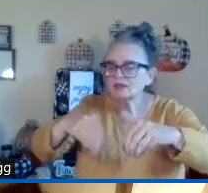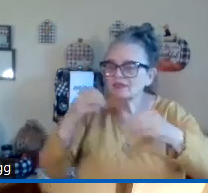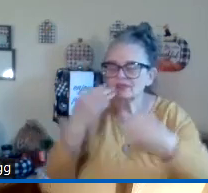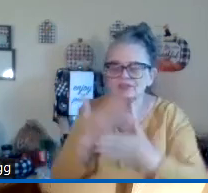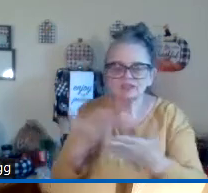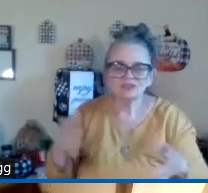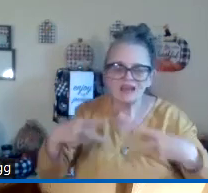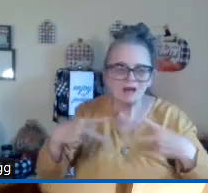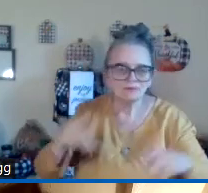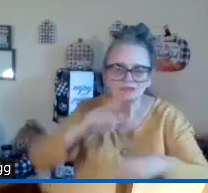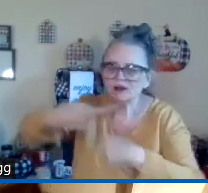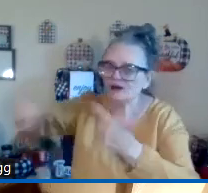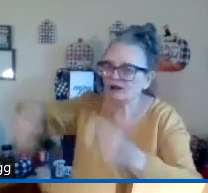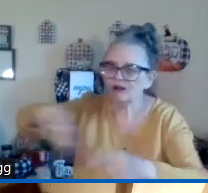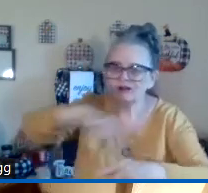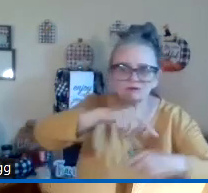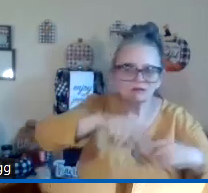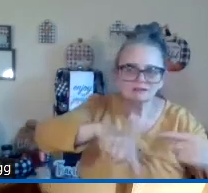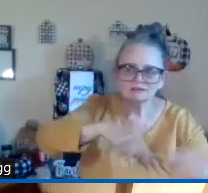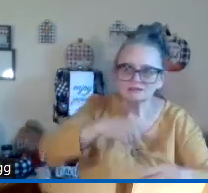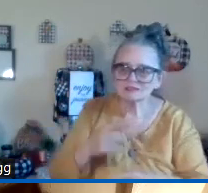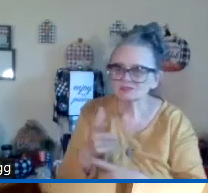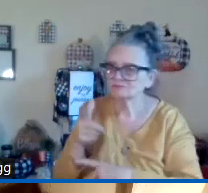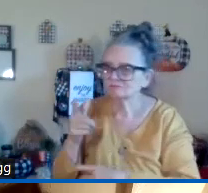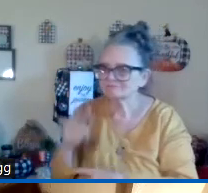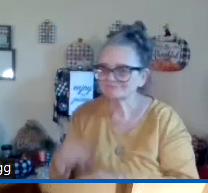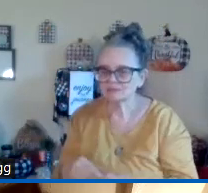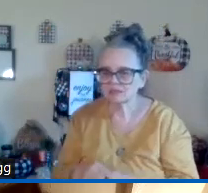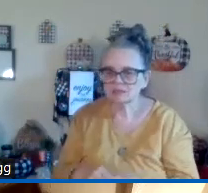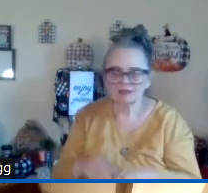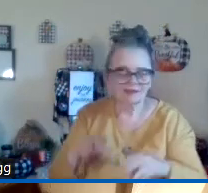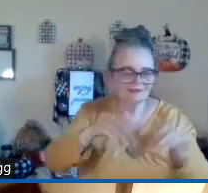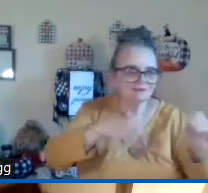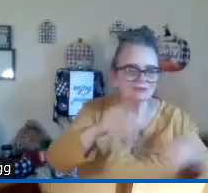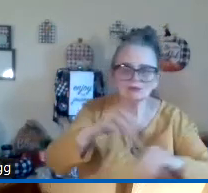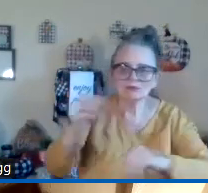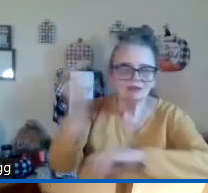foolish if you don't take the Bible advice.